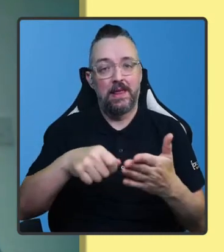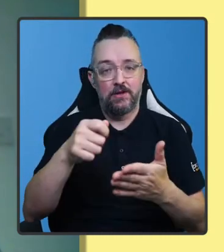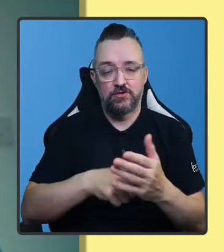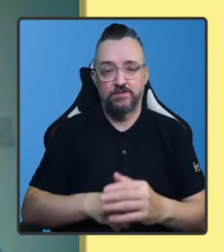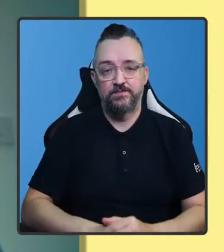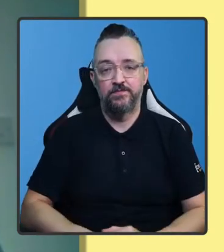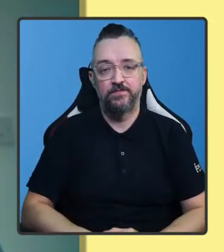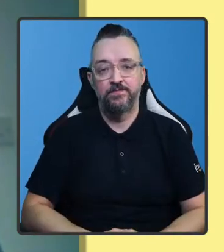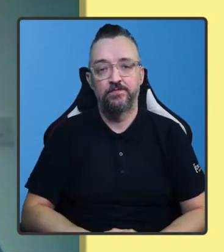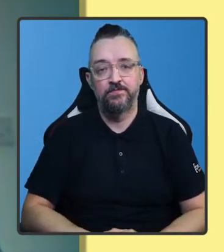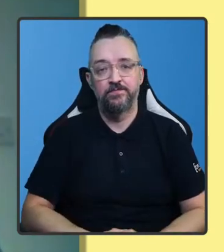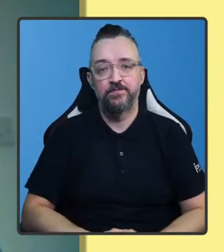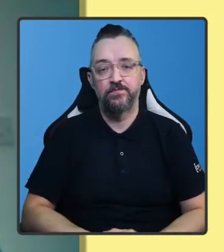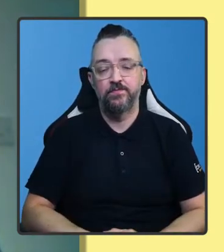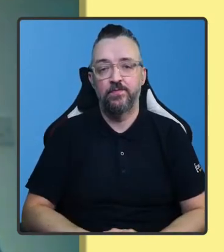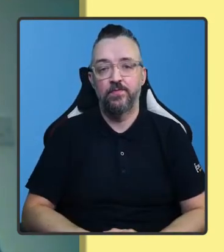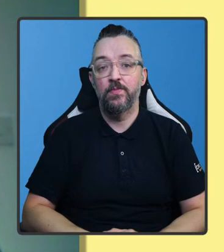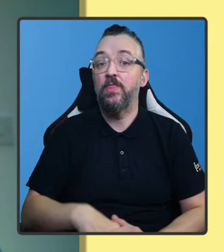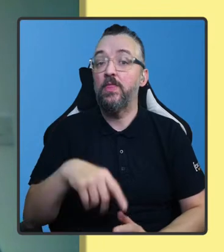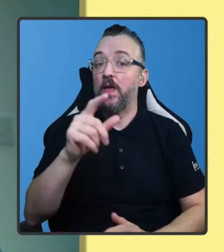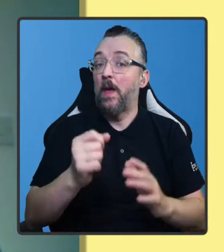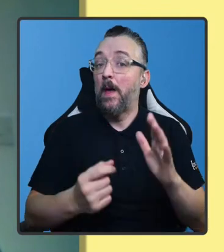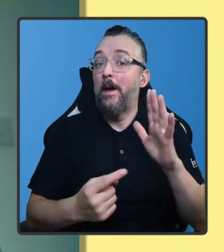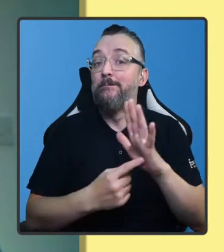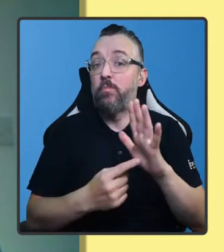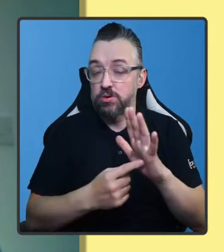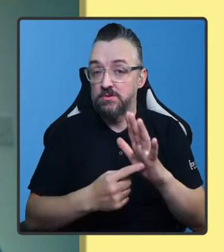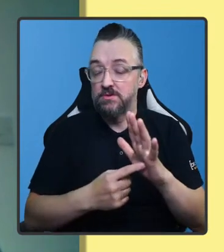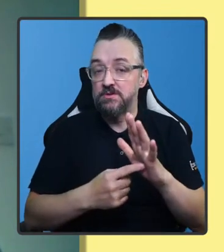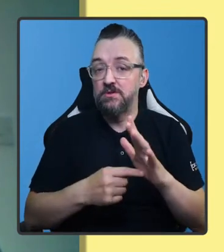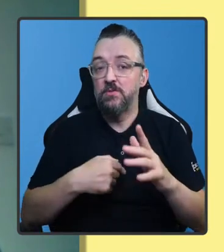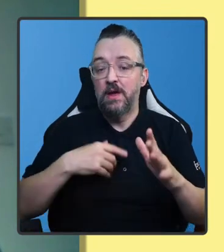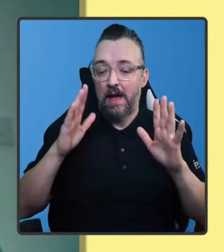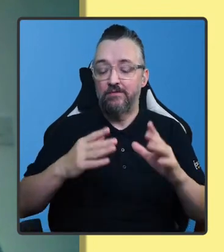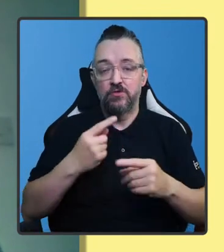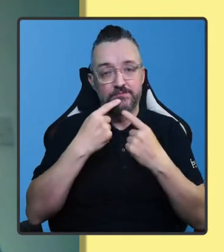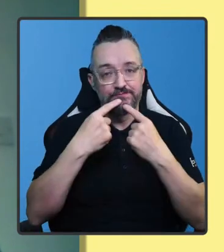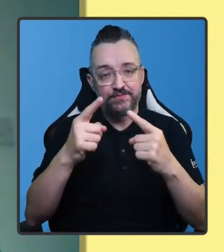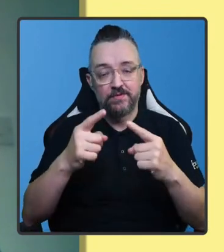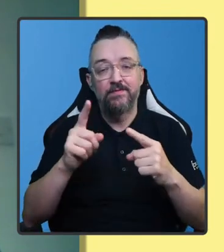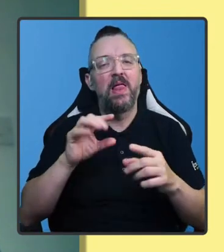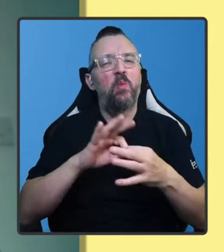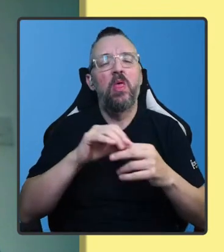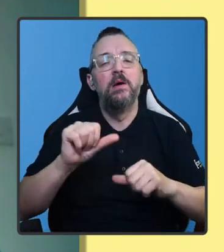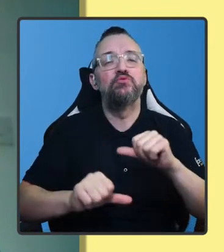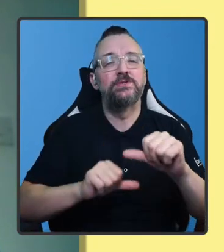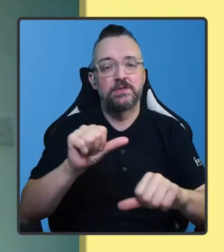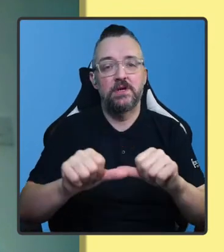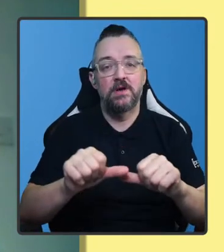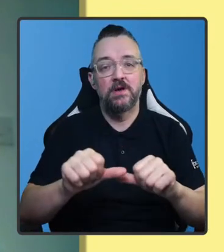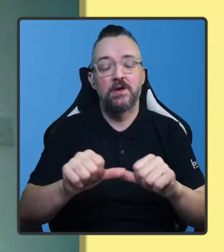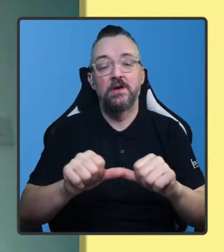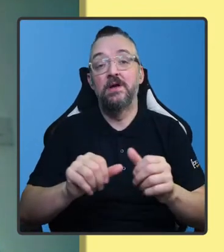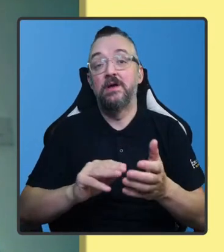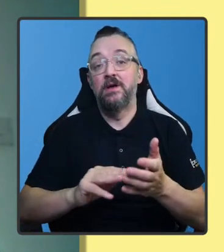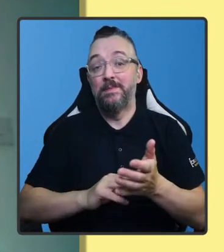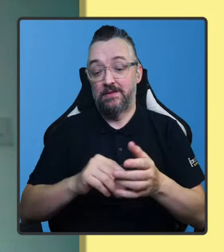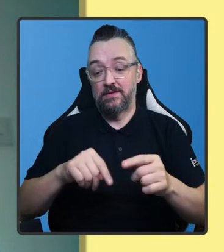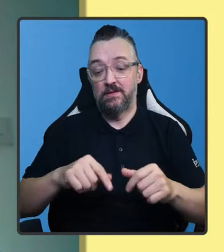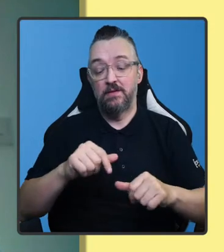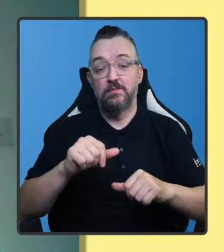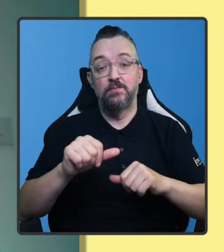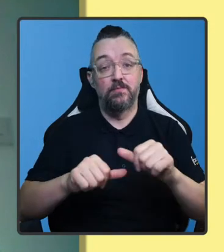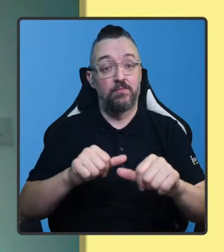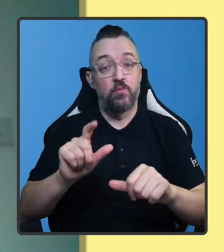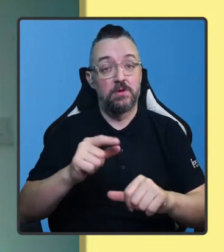The important thing I must end with here procedurally, however, that allows our conference to proceed is I invite you